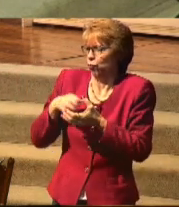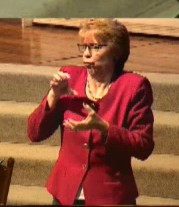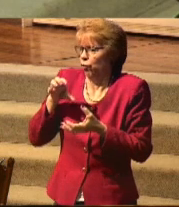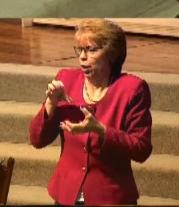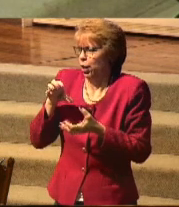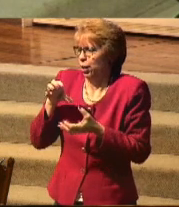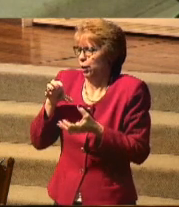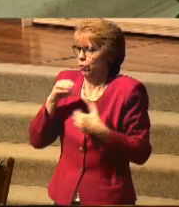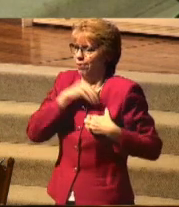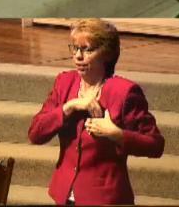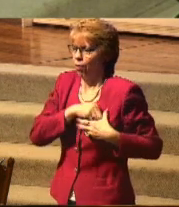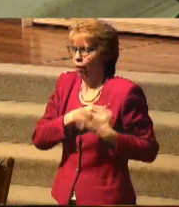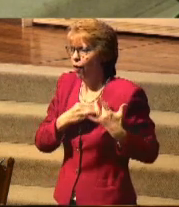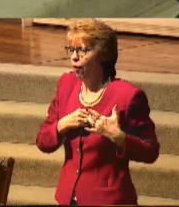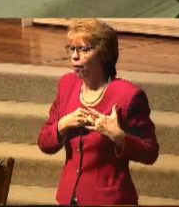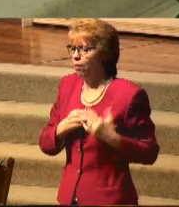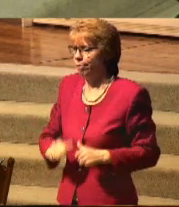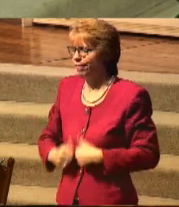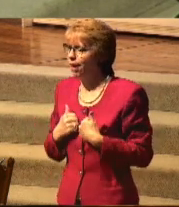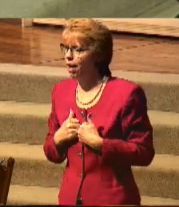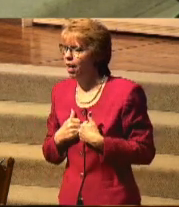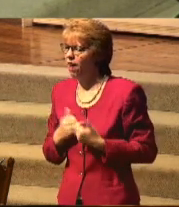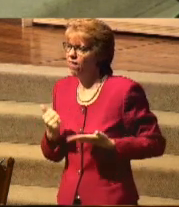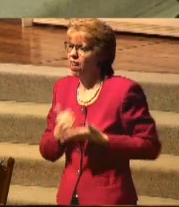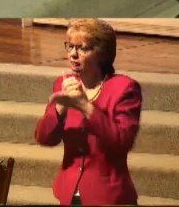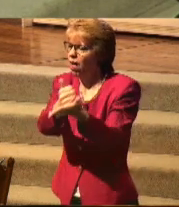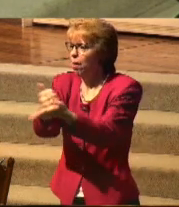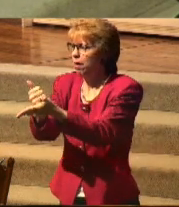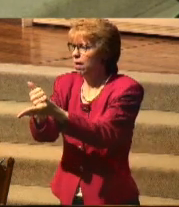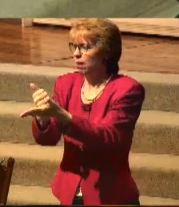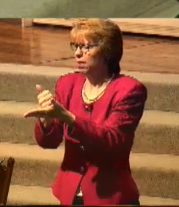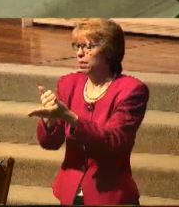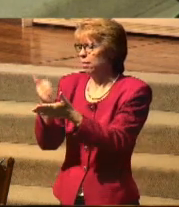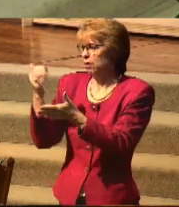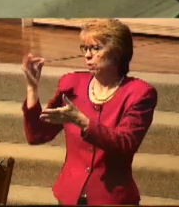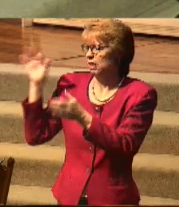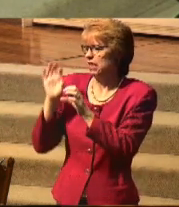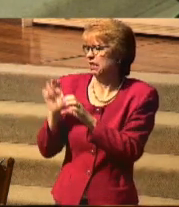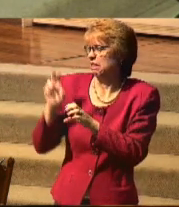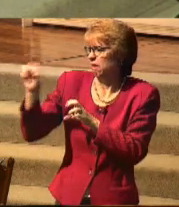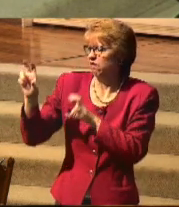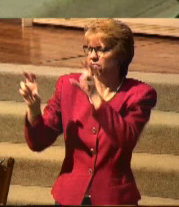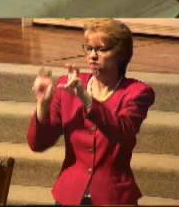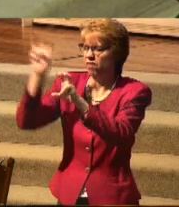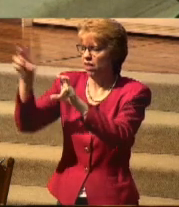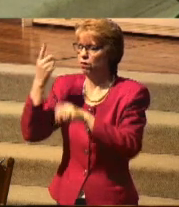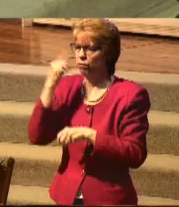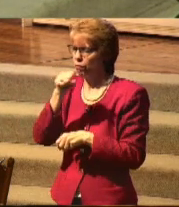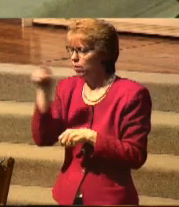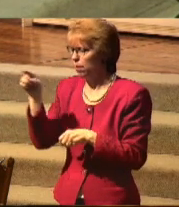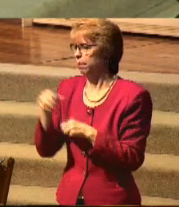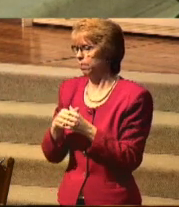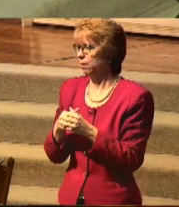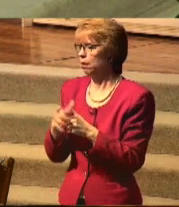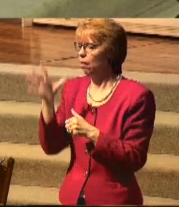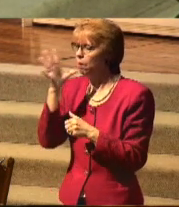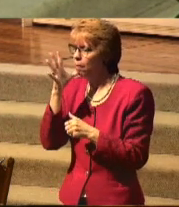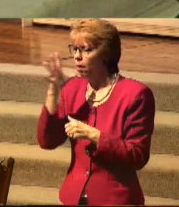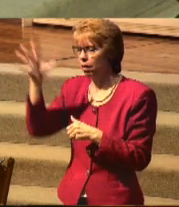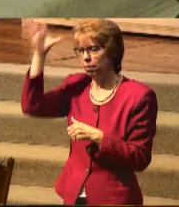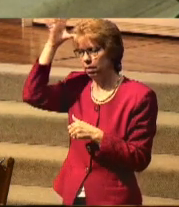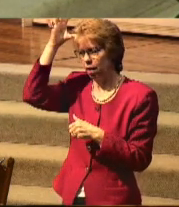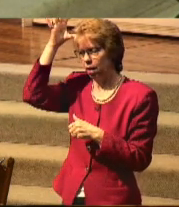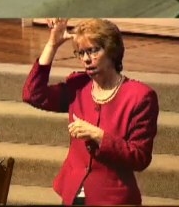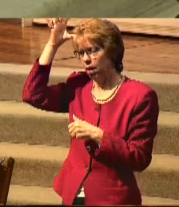their hearts and lives, and Lord, help them to invest it for thee. Moms and dads, I pray that you would speak to each and